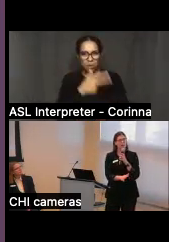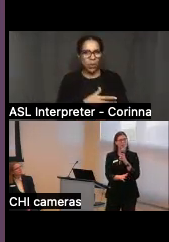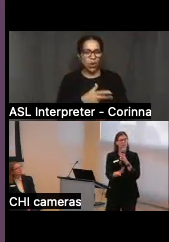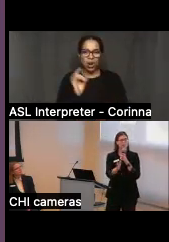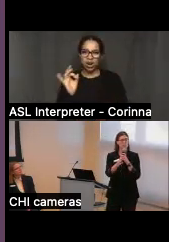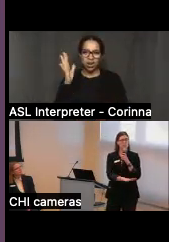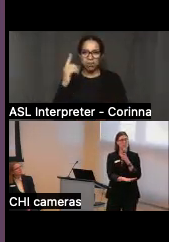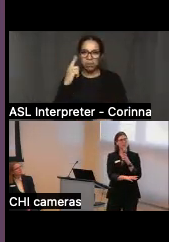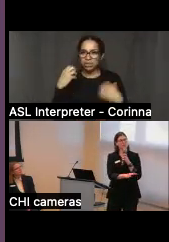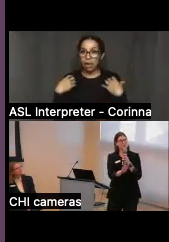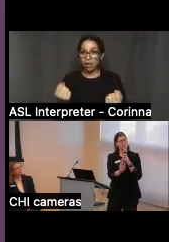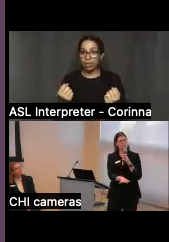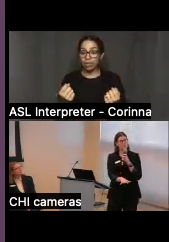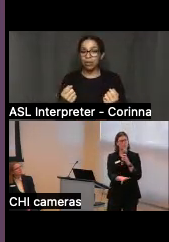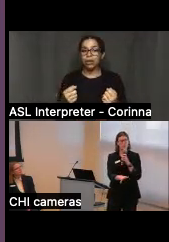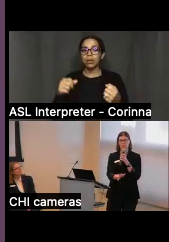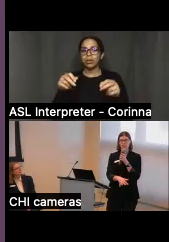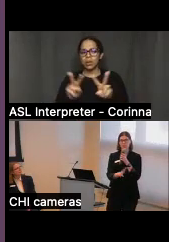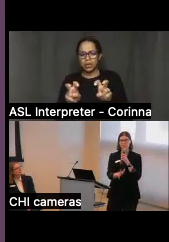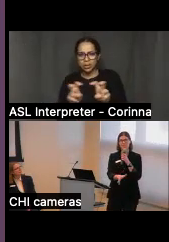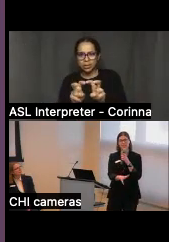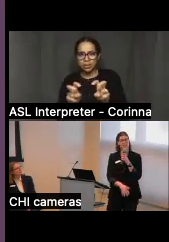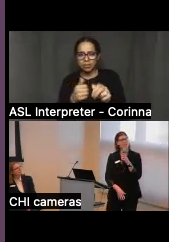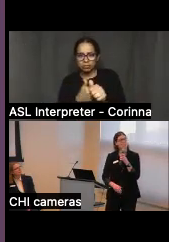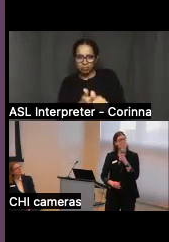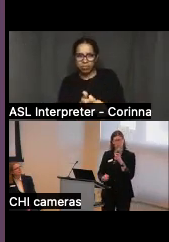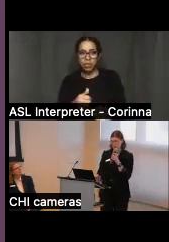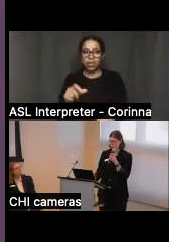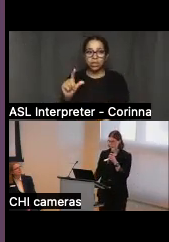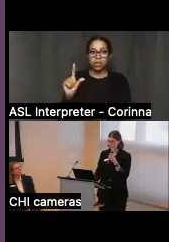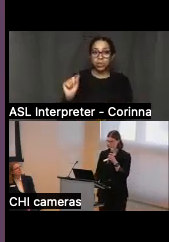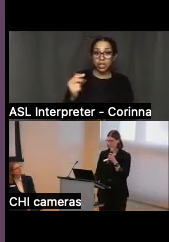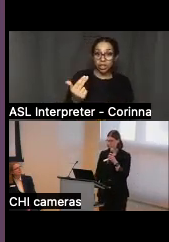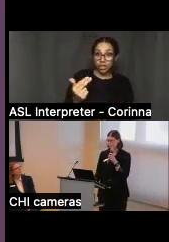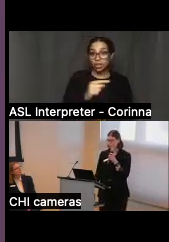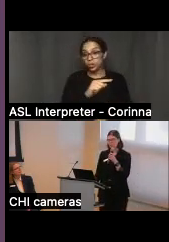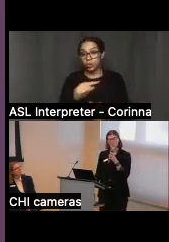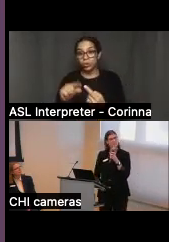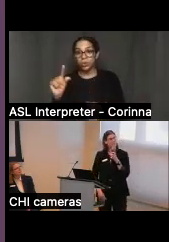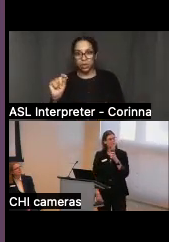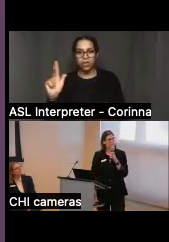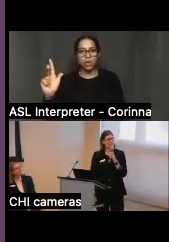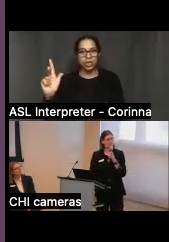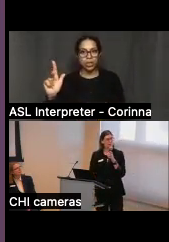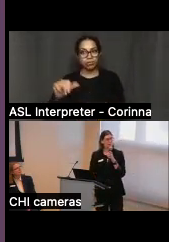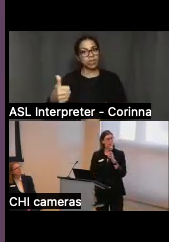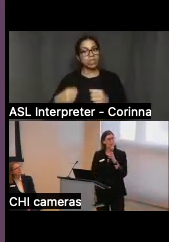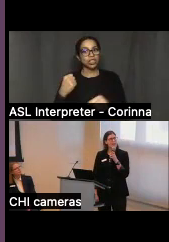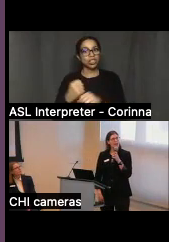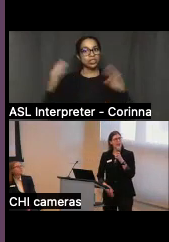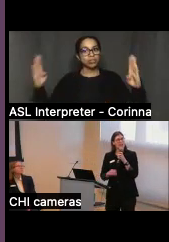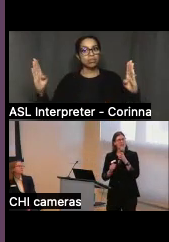this tracked between 2013 and 2023. So we have a decade of this information. The second